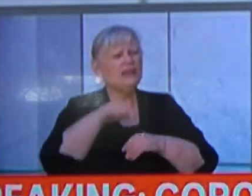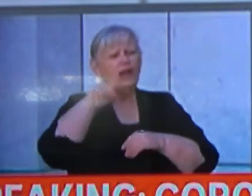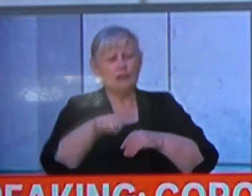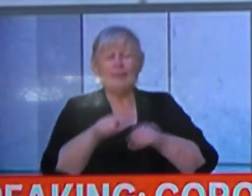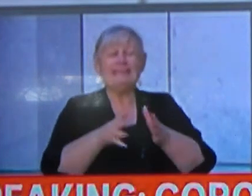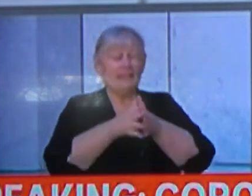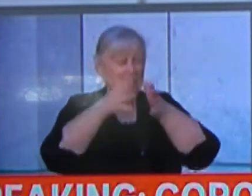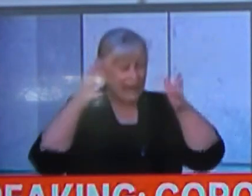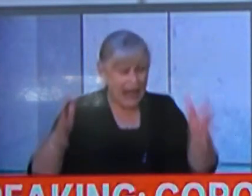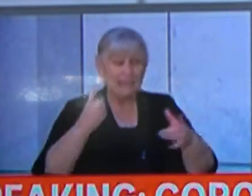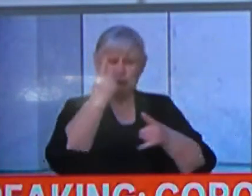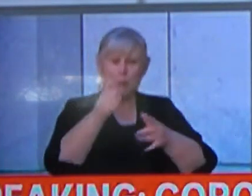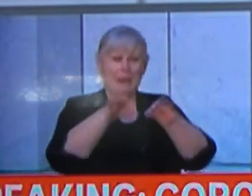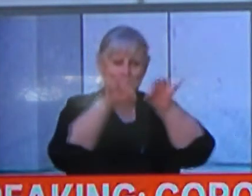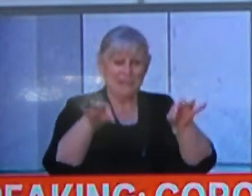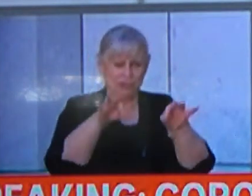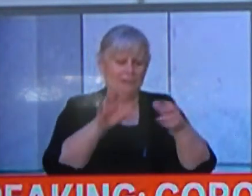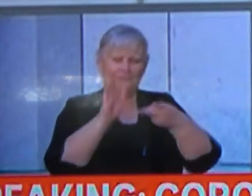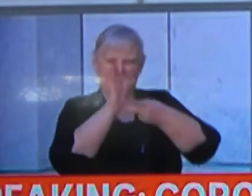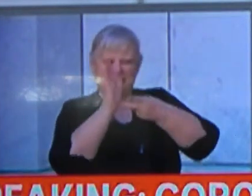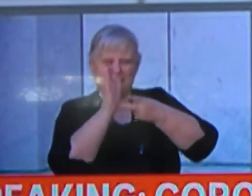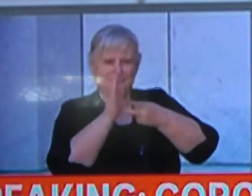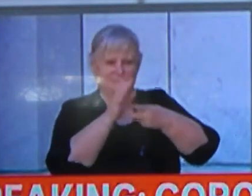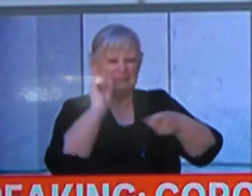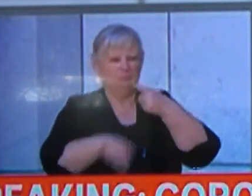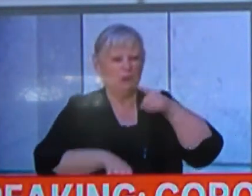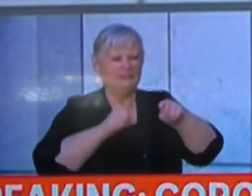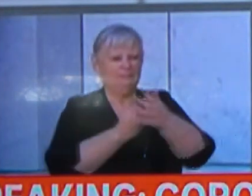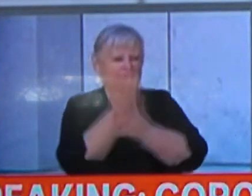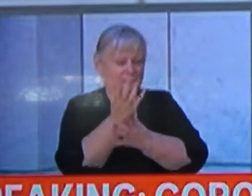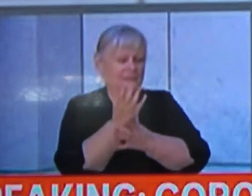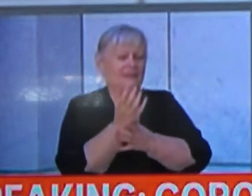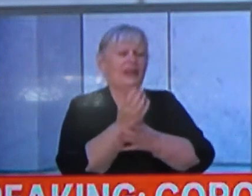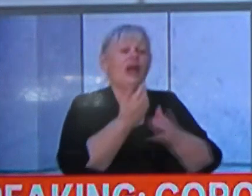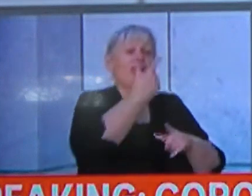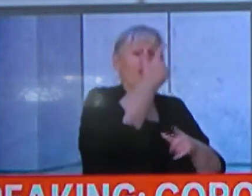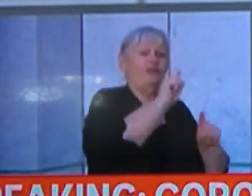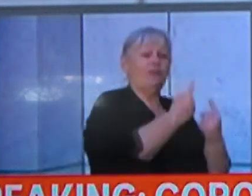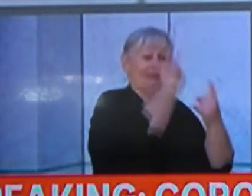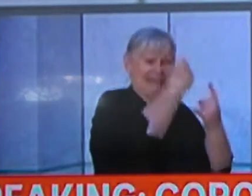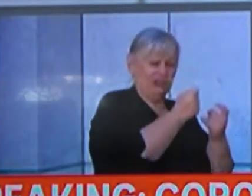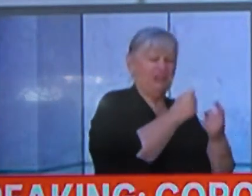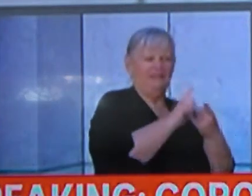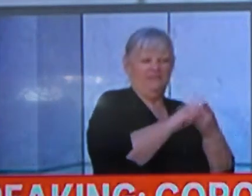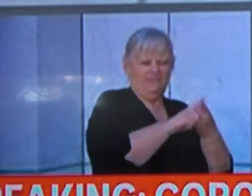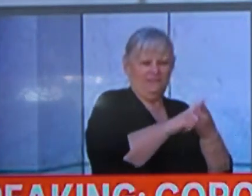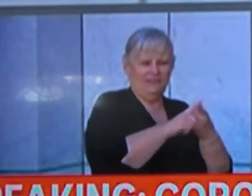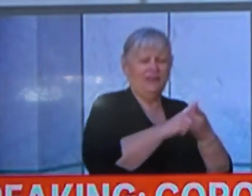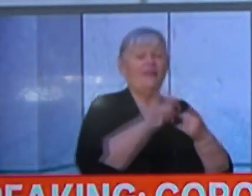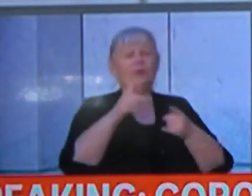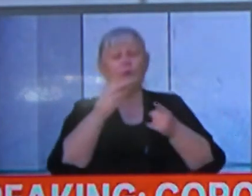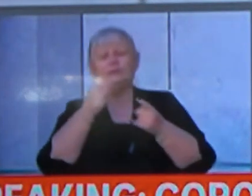single largest measure in this second package, and together with the first initiative in the first package for